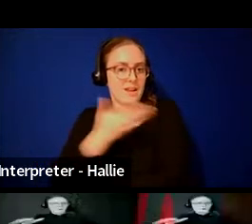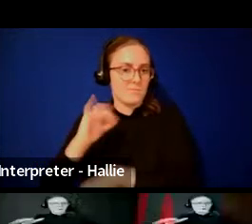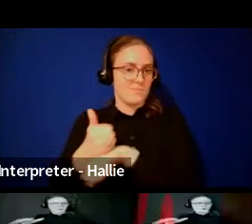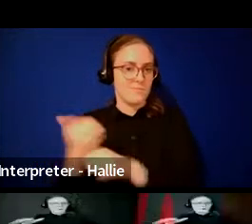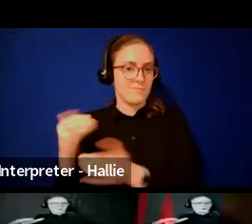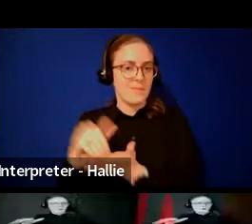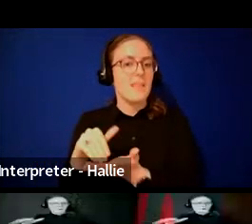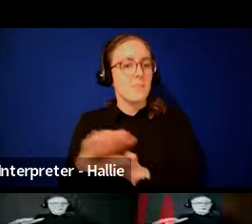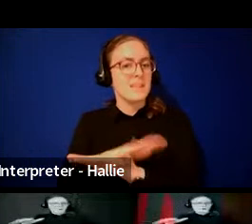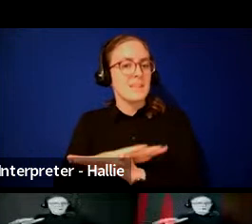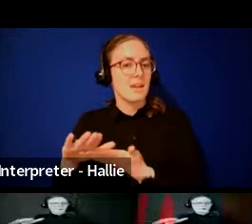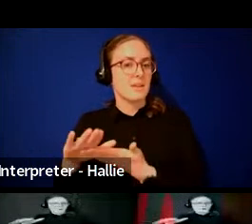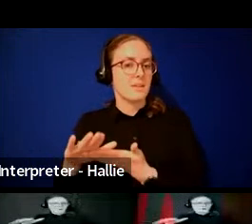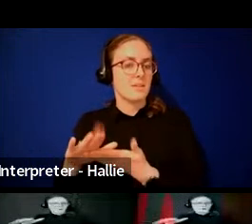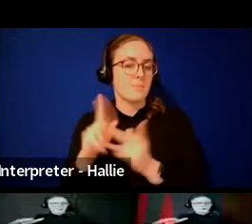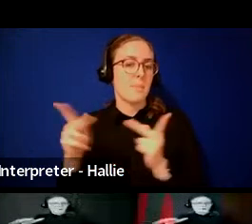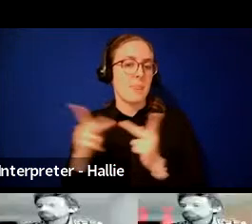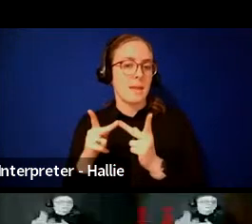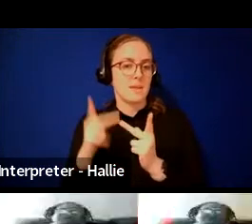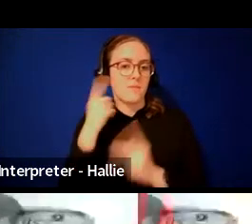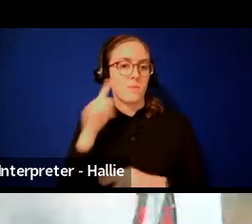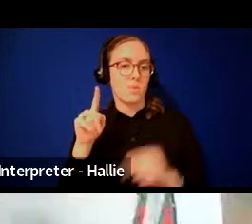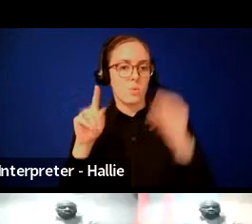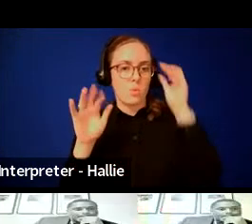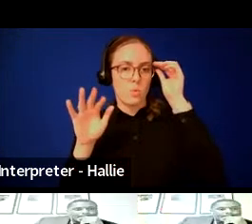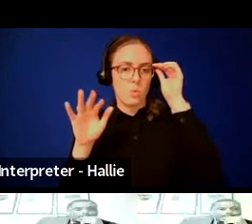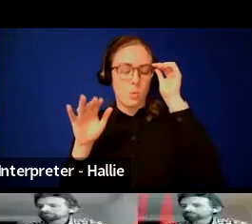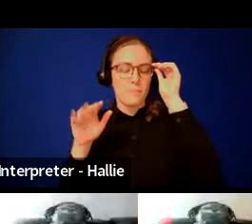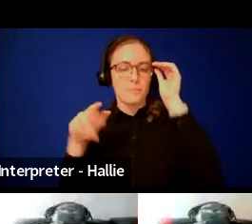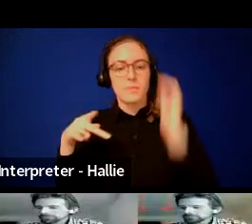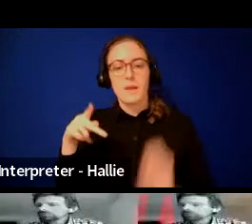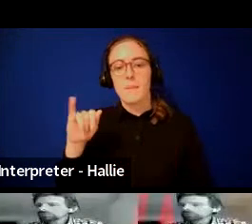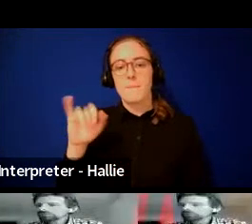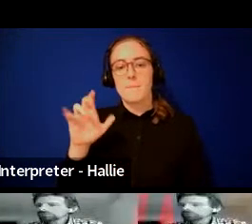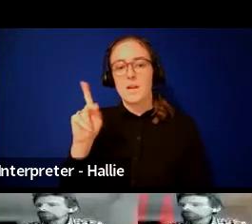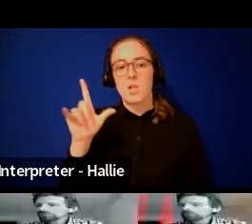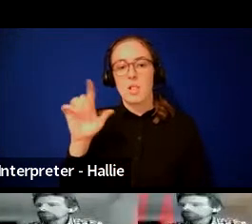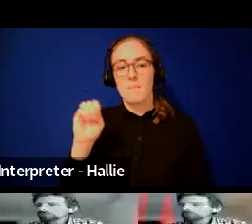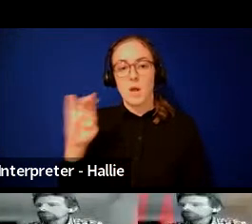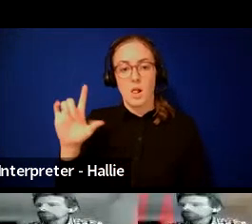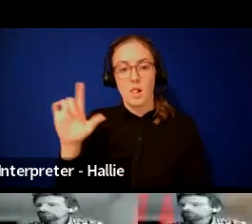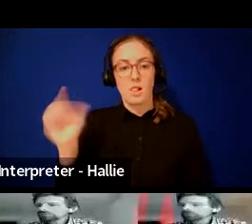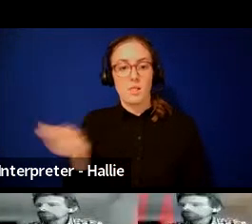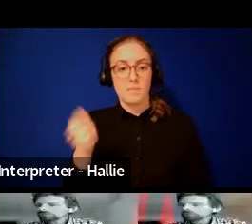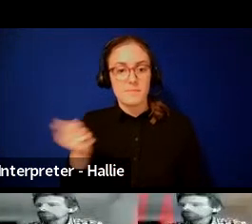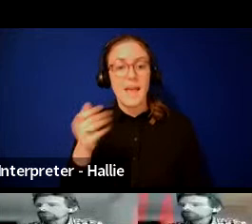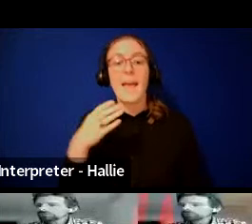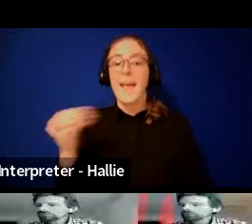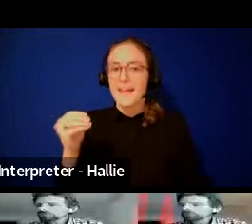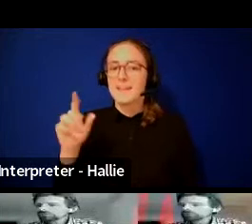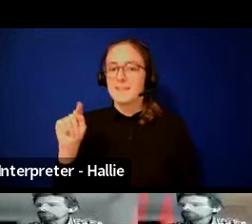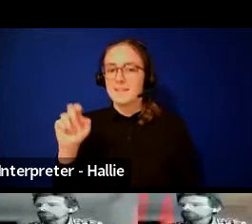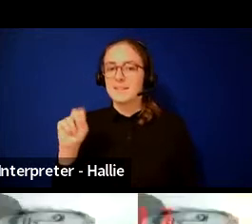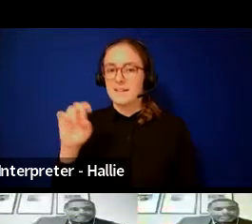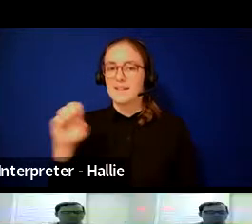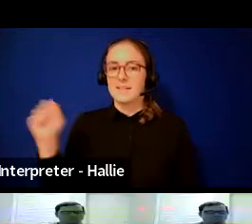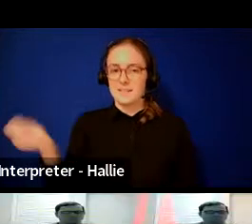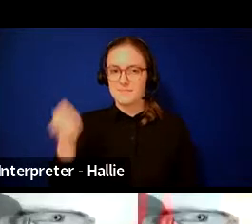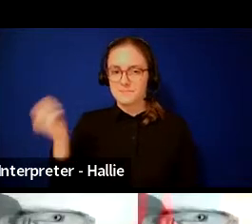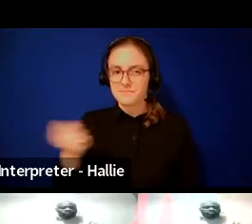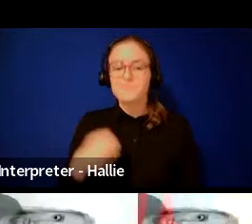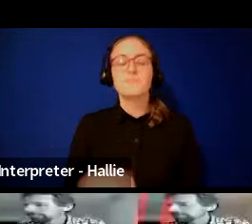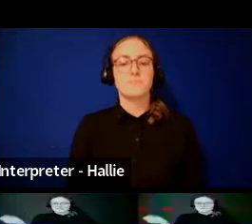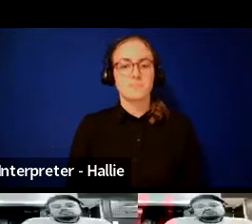be a nice place for pickleball and also a tennis court. They have up